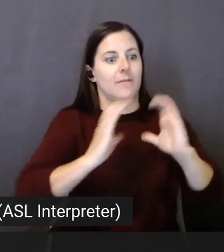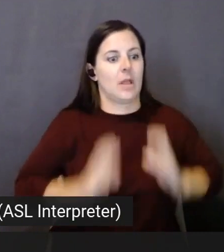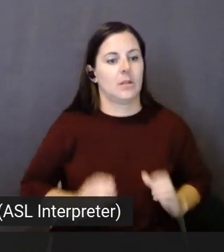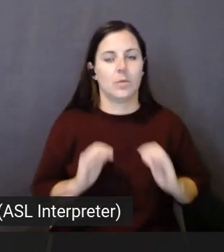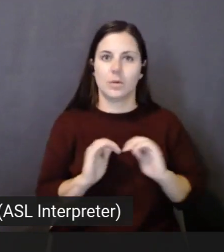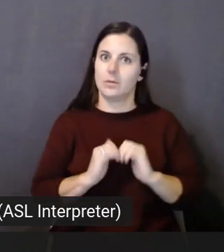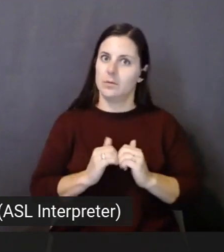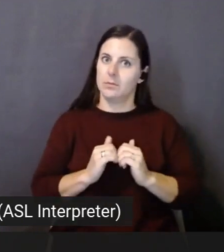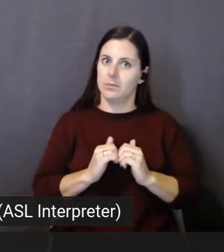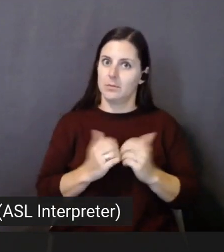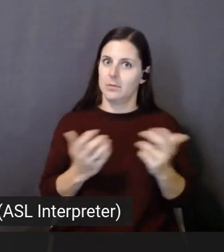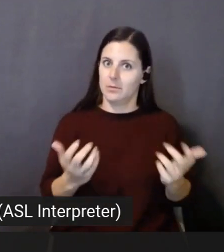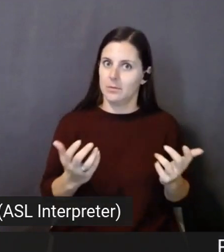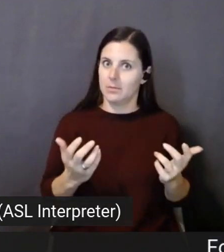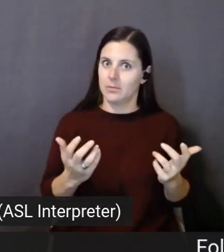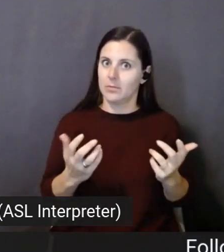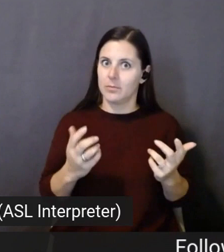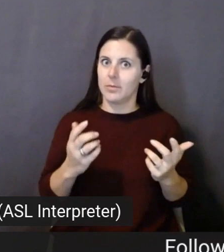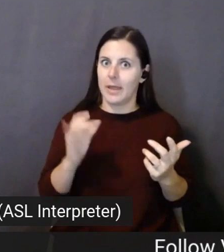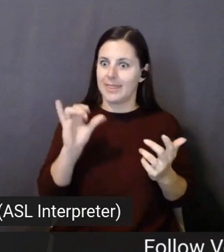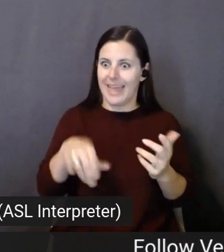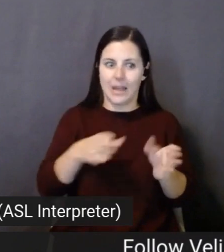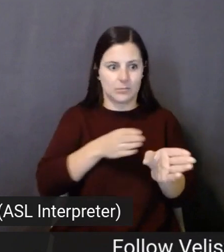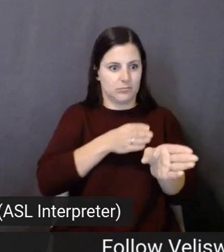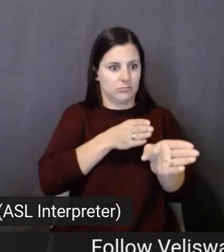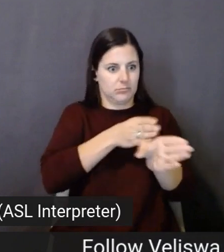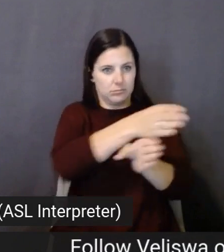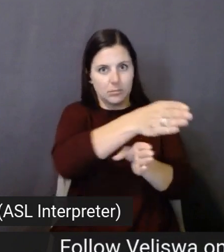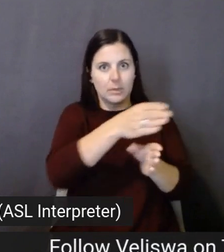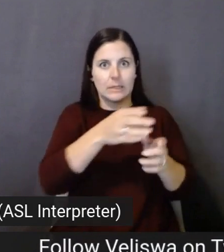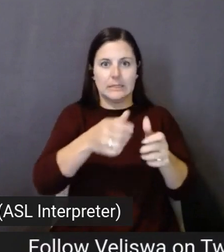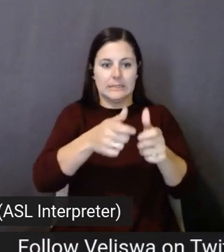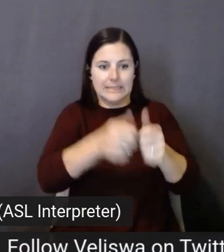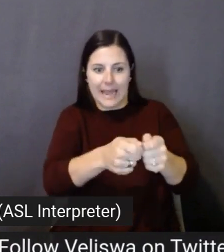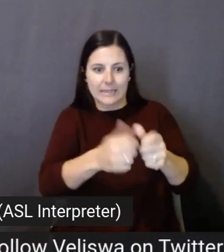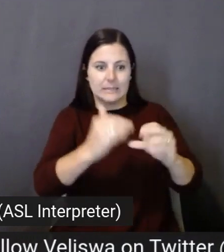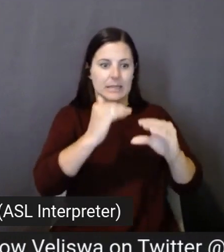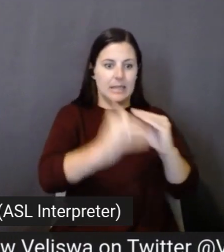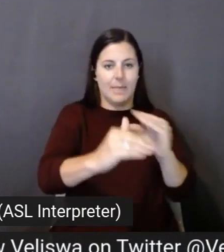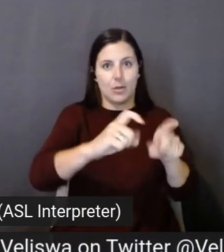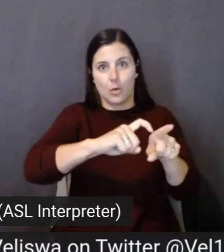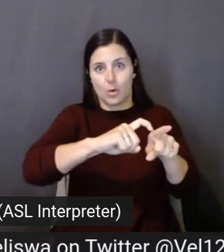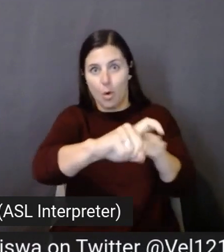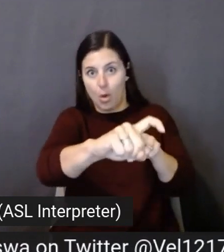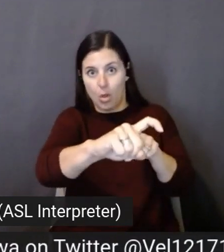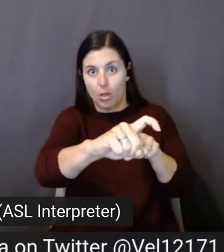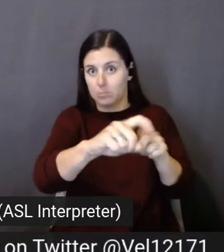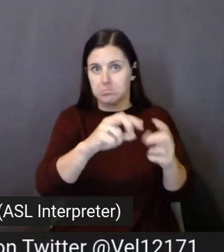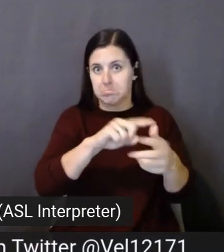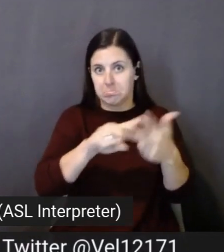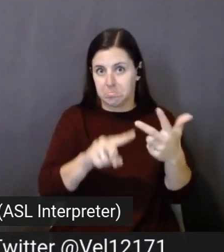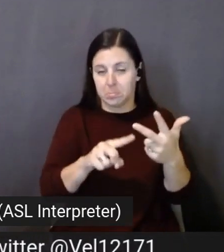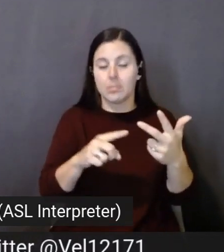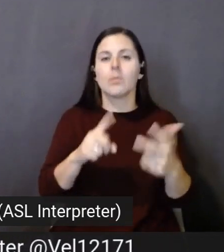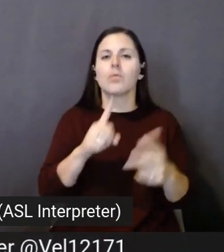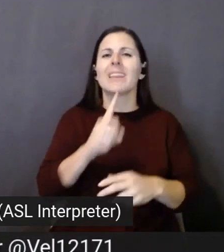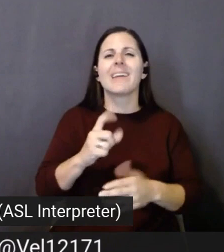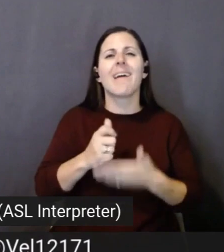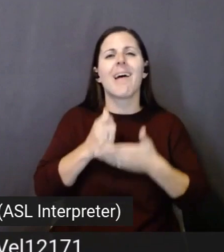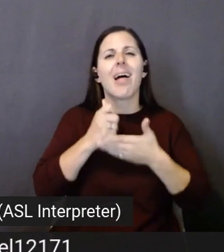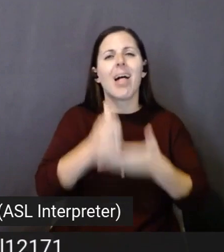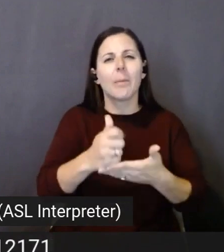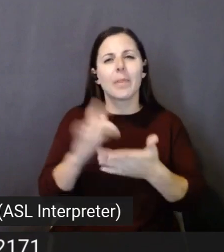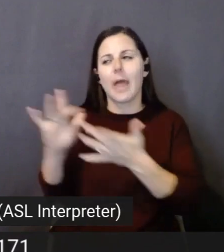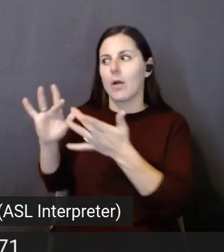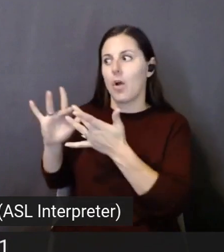now kind of in that same omni-channel way through text, emails, and calls. And it's really helpful for contact